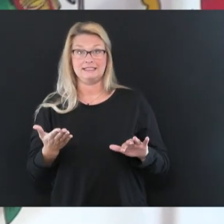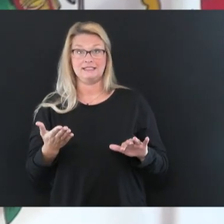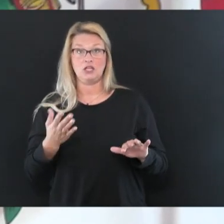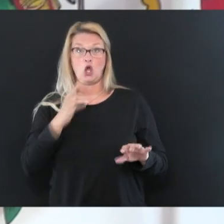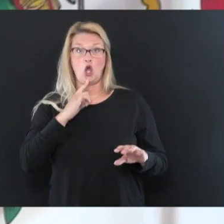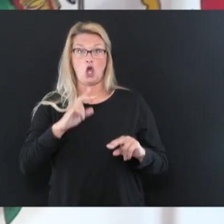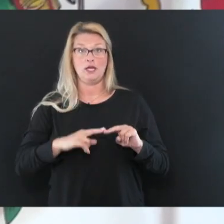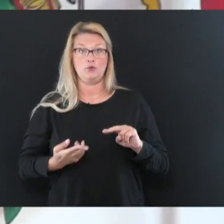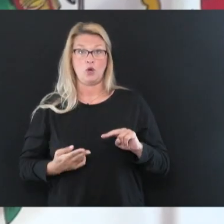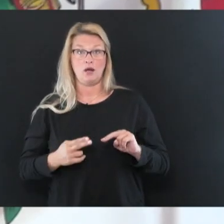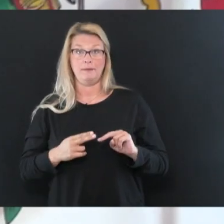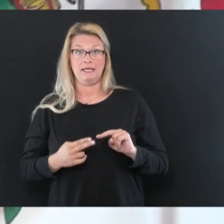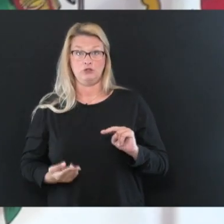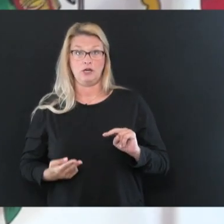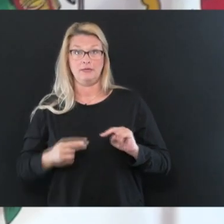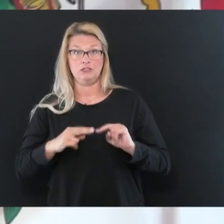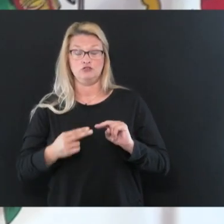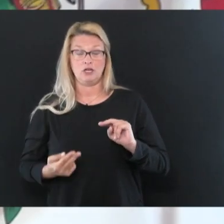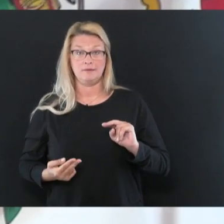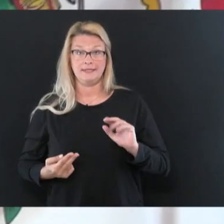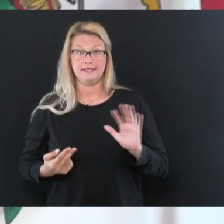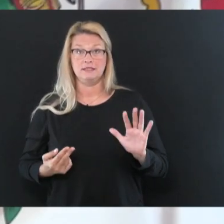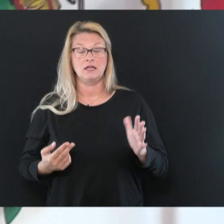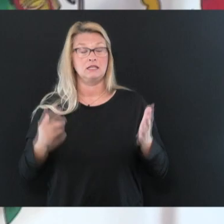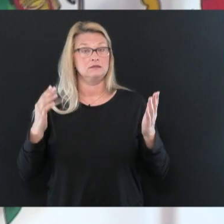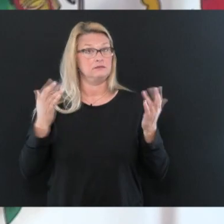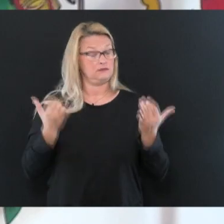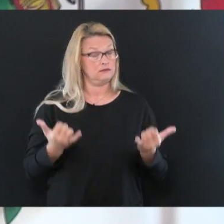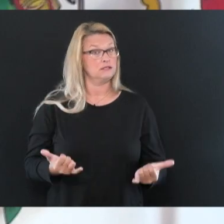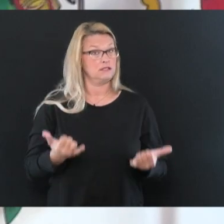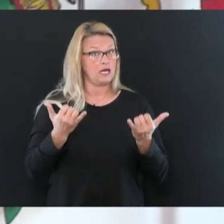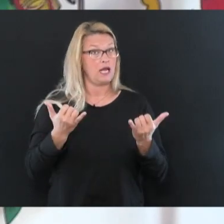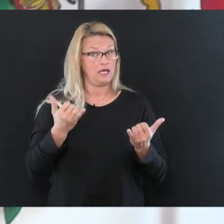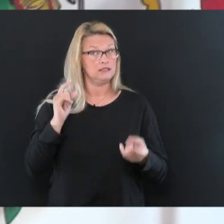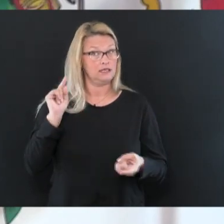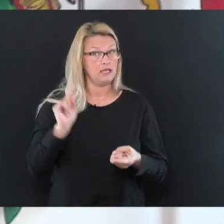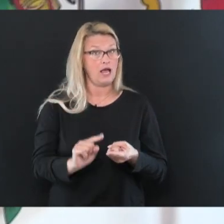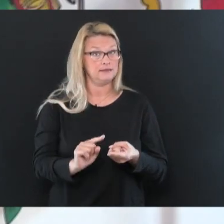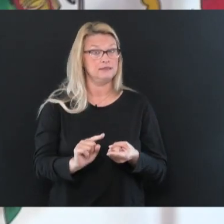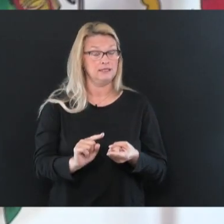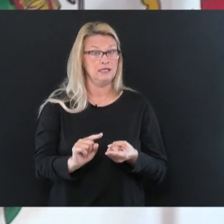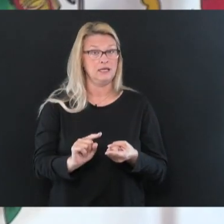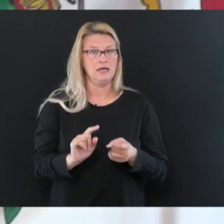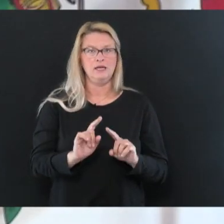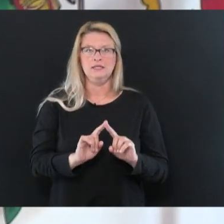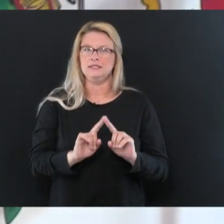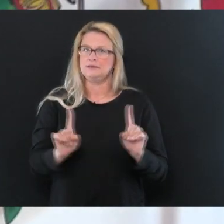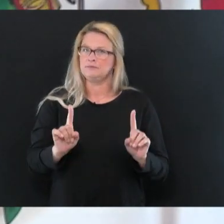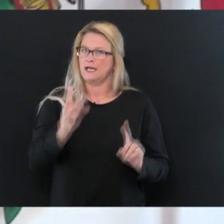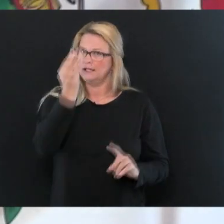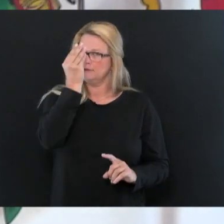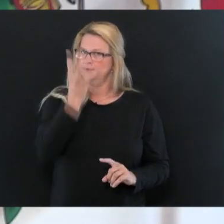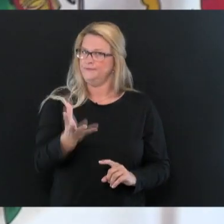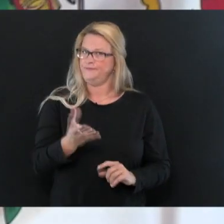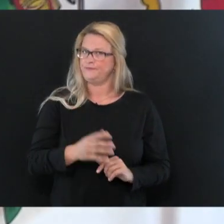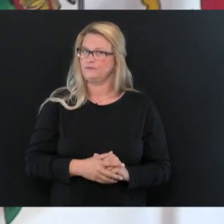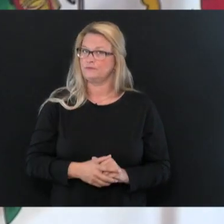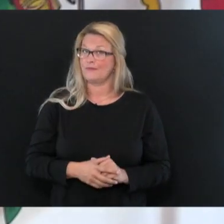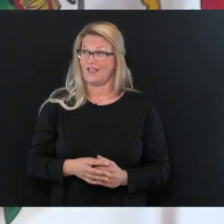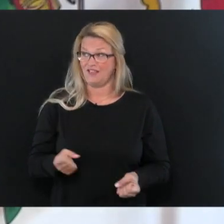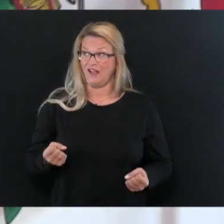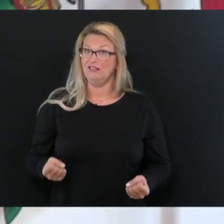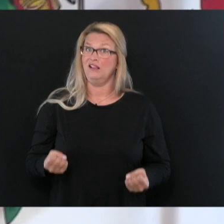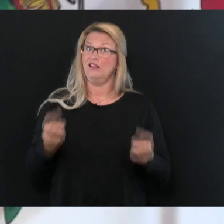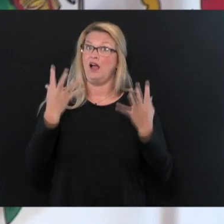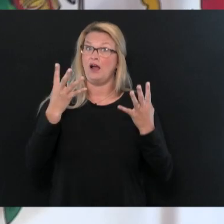less, and surely today, less. But Stephen, we've lost a lot of people